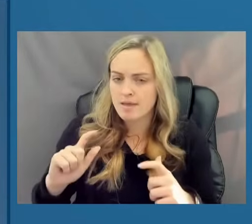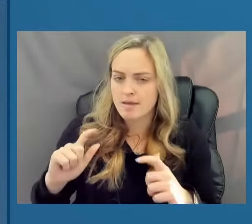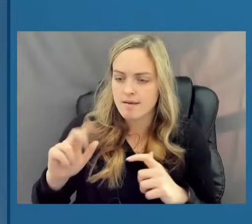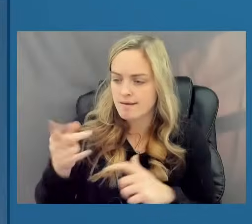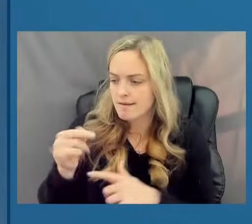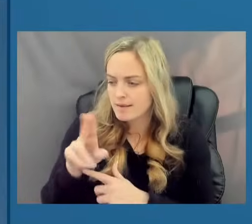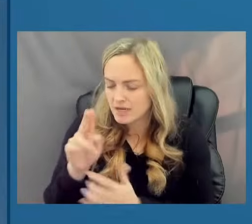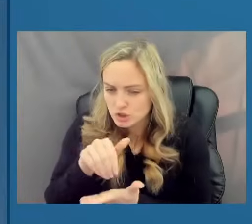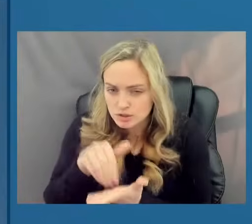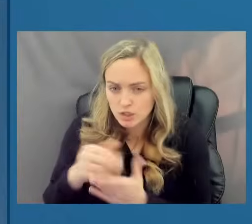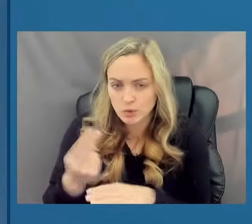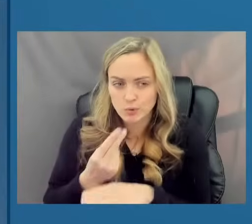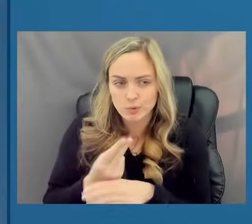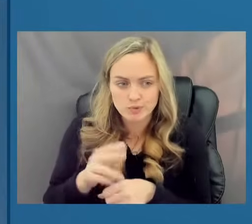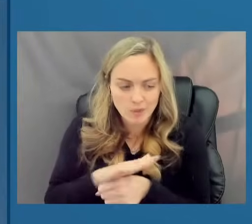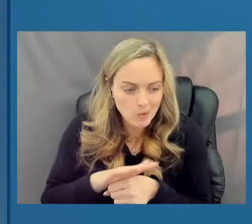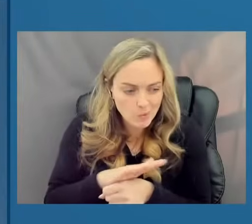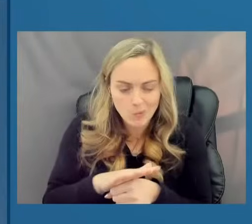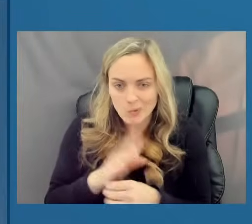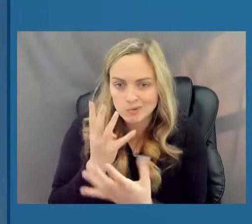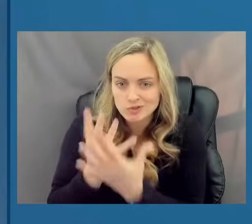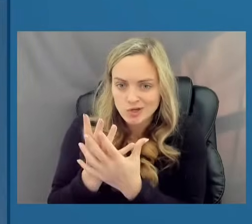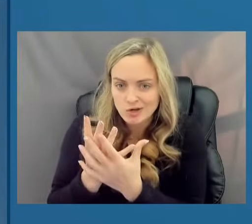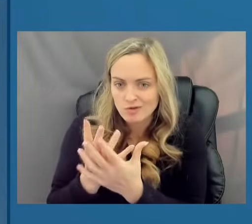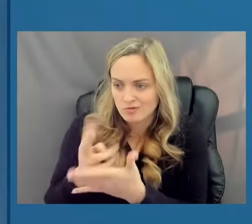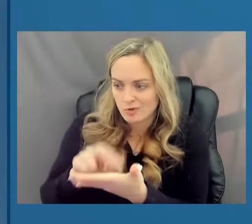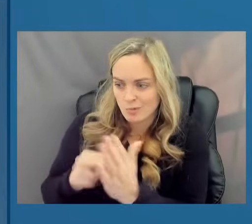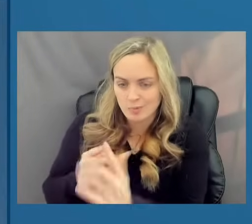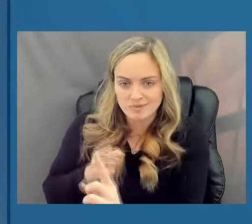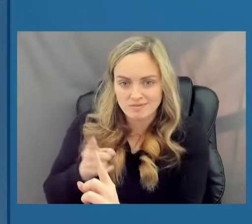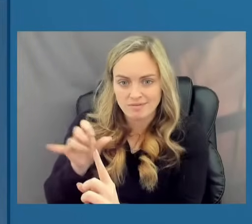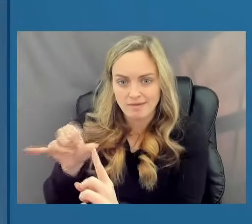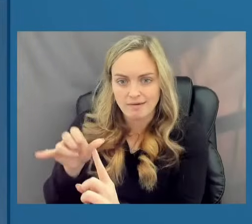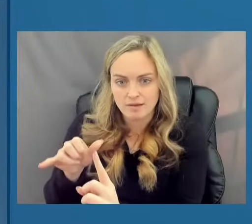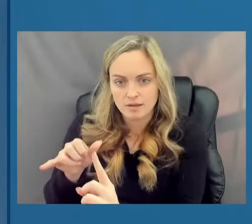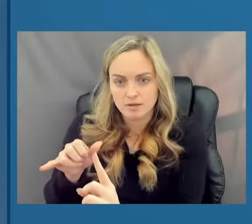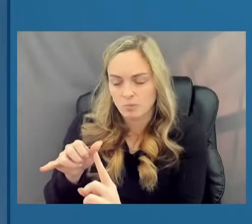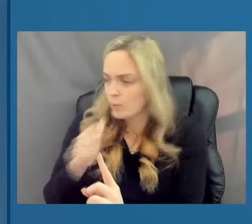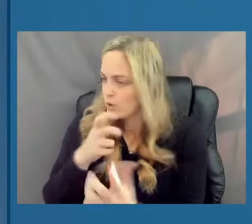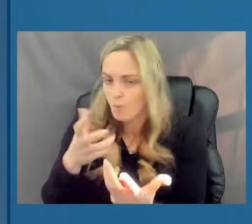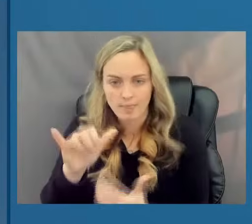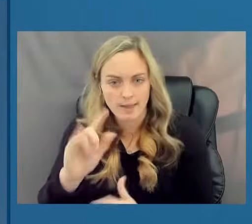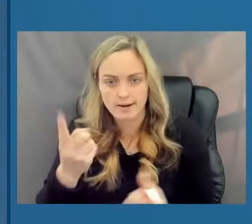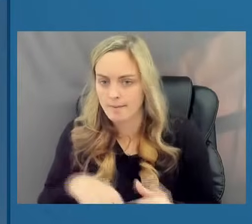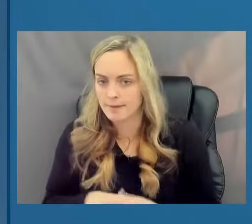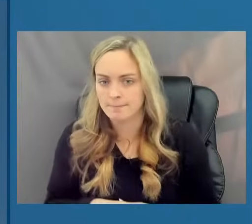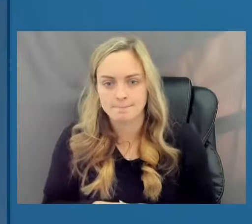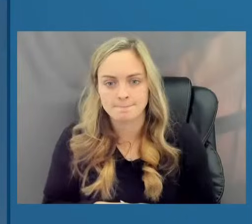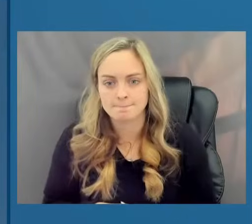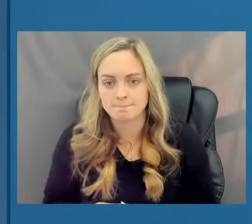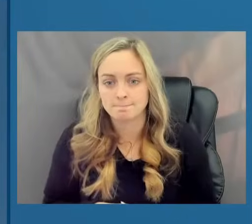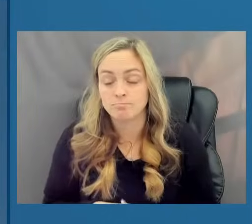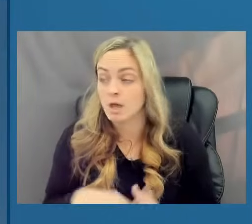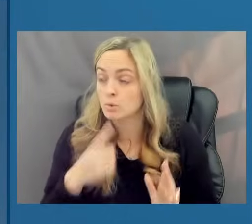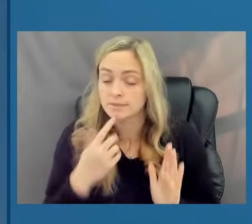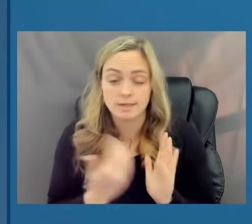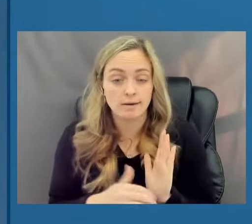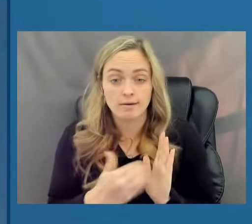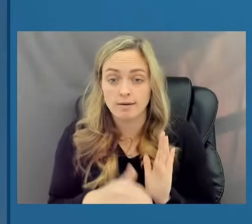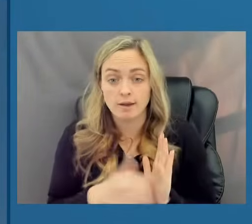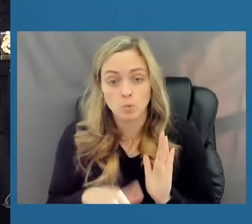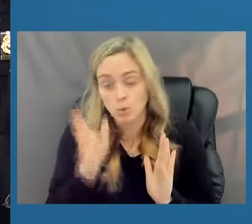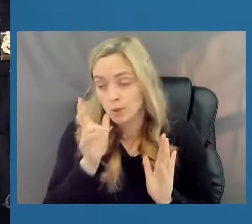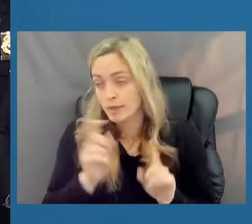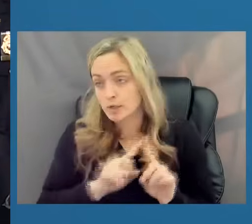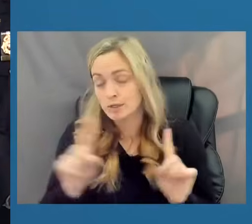local jails for these purposes, and that's what we want to head off. Now, I'll say it 100 times because you're going to hear differently out in